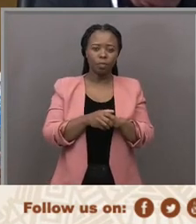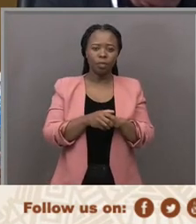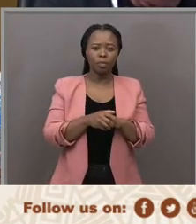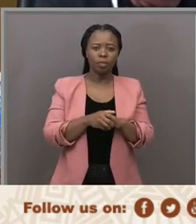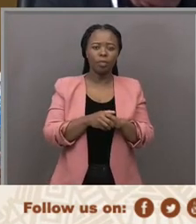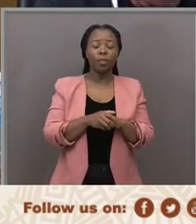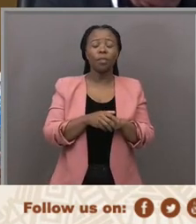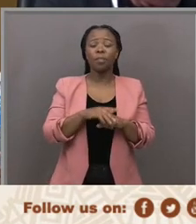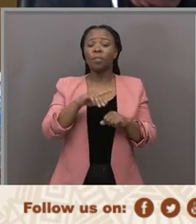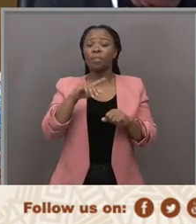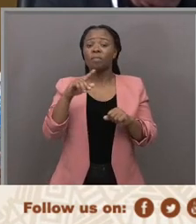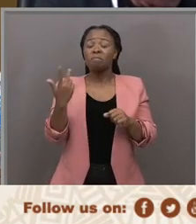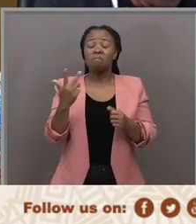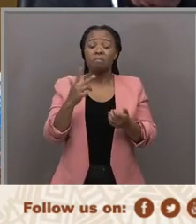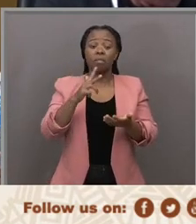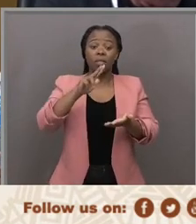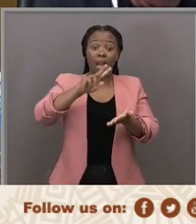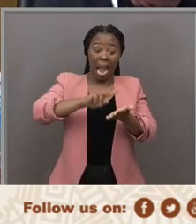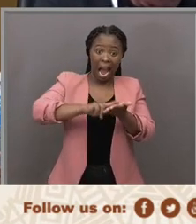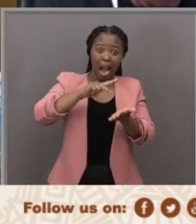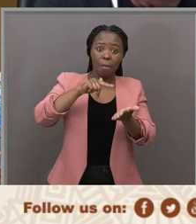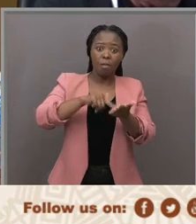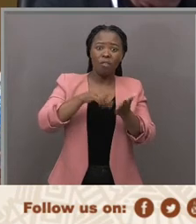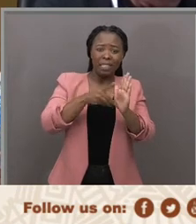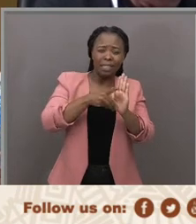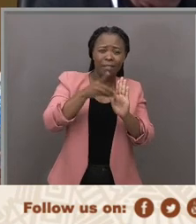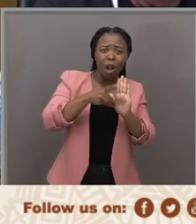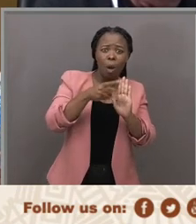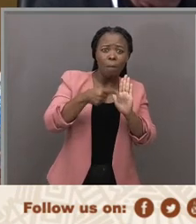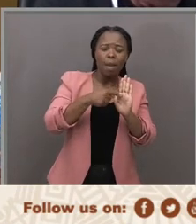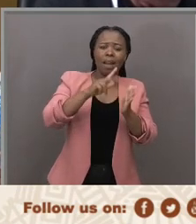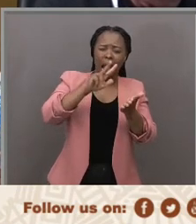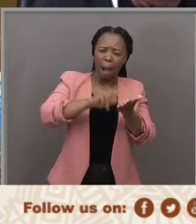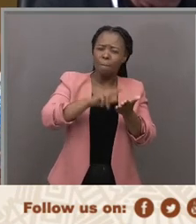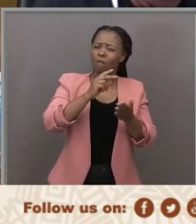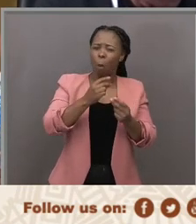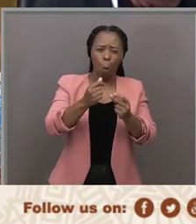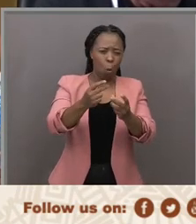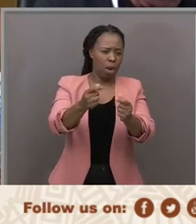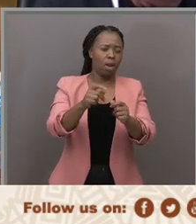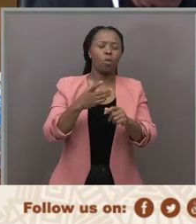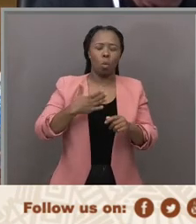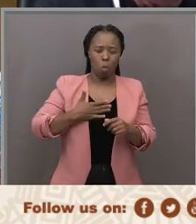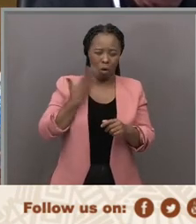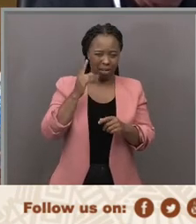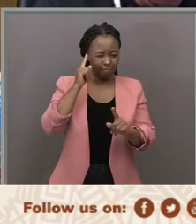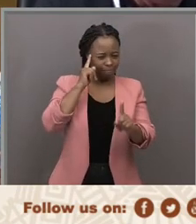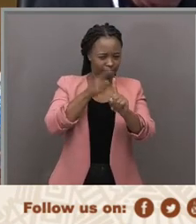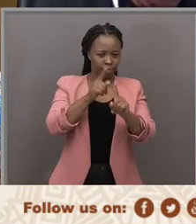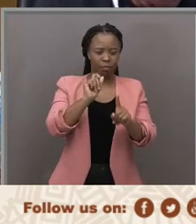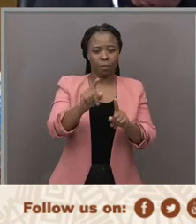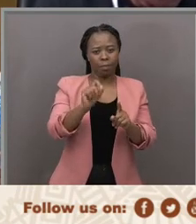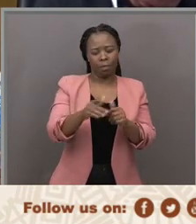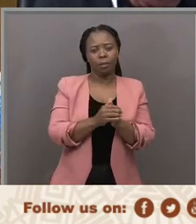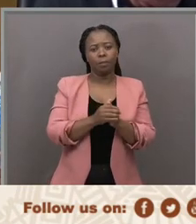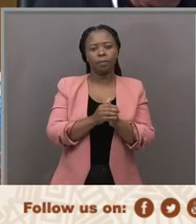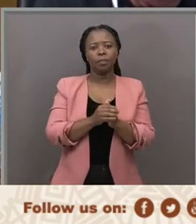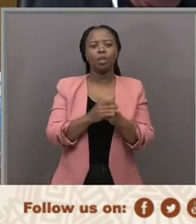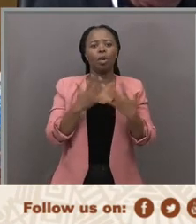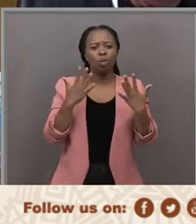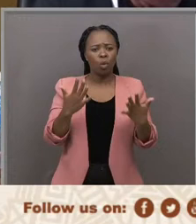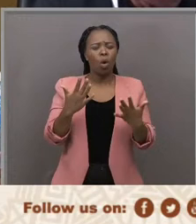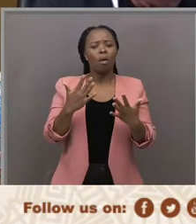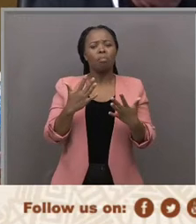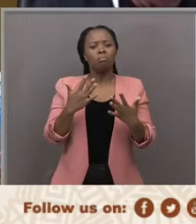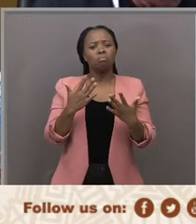development applications as quickly as we can. So, honorable members, It is important, as we do all these other